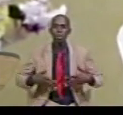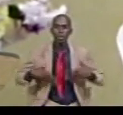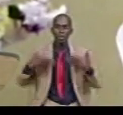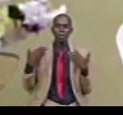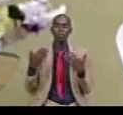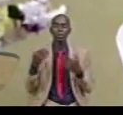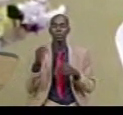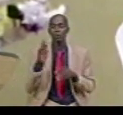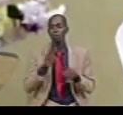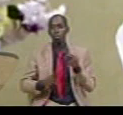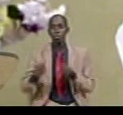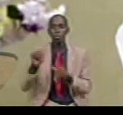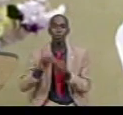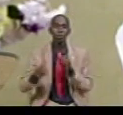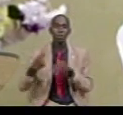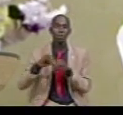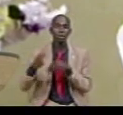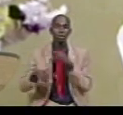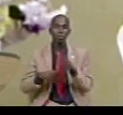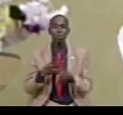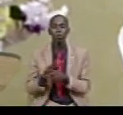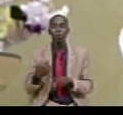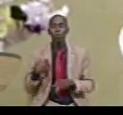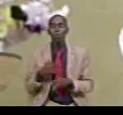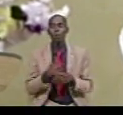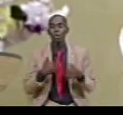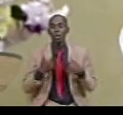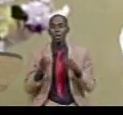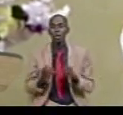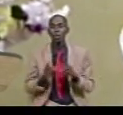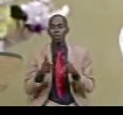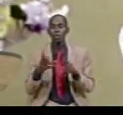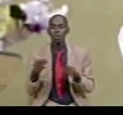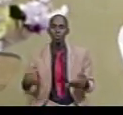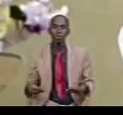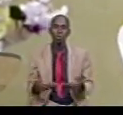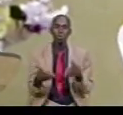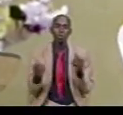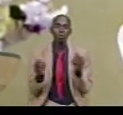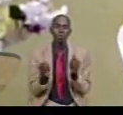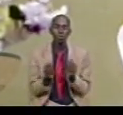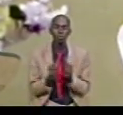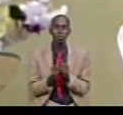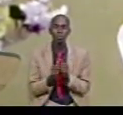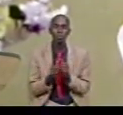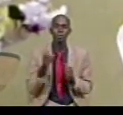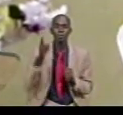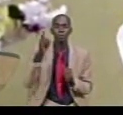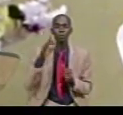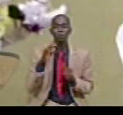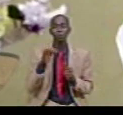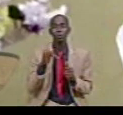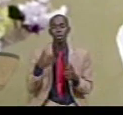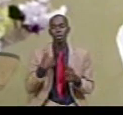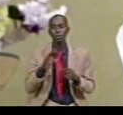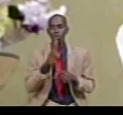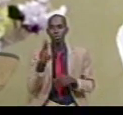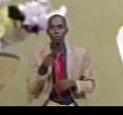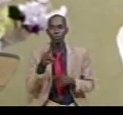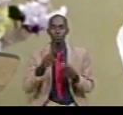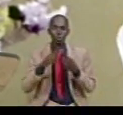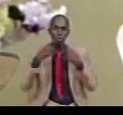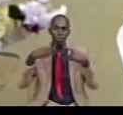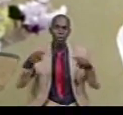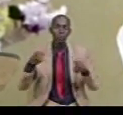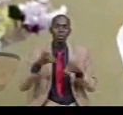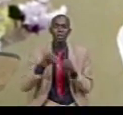world over. We've had the privilege of engaging with the life-changing truth that God has used him to declare in all